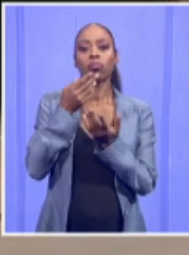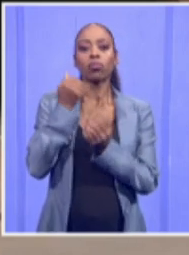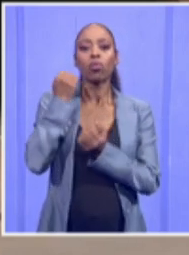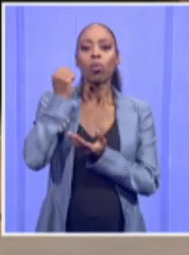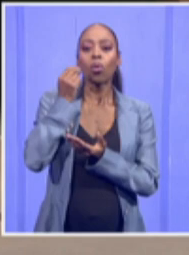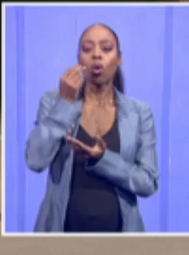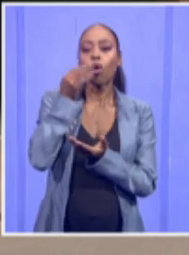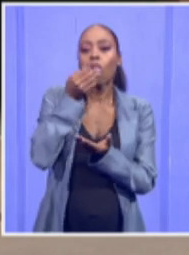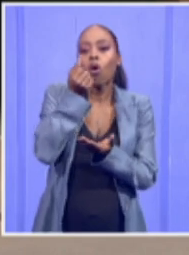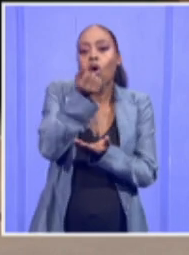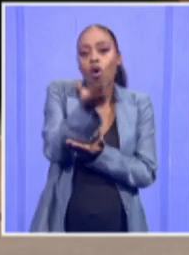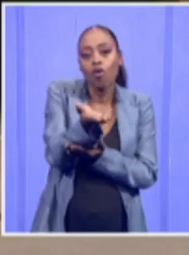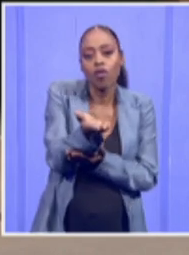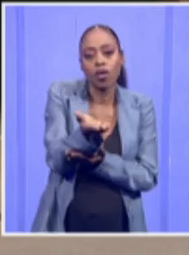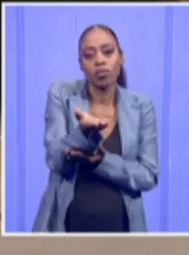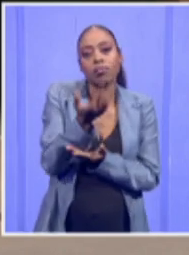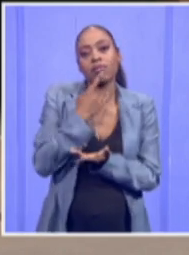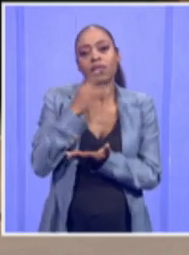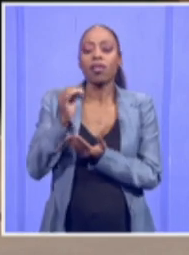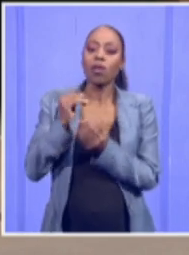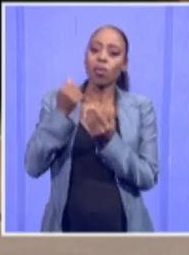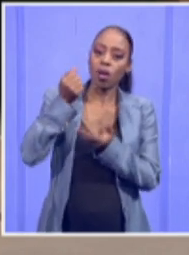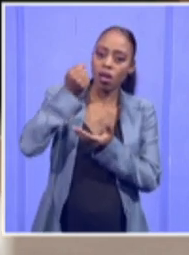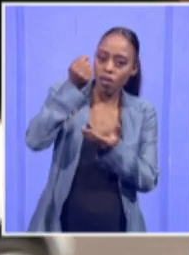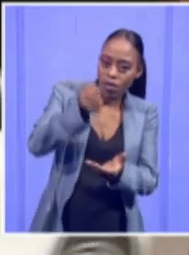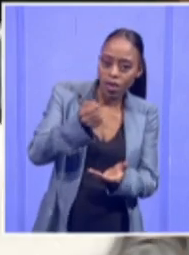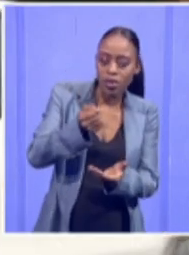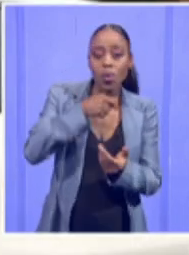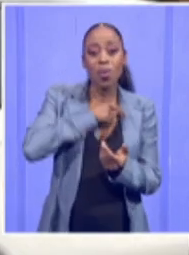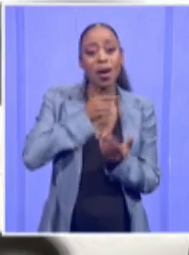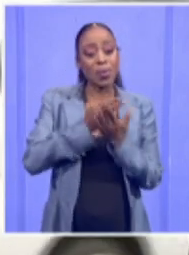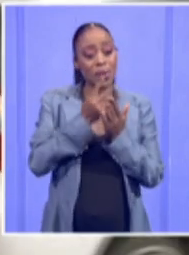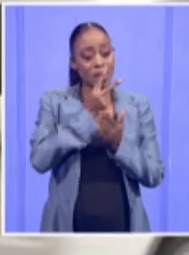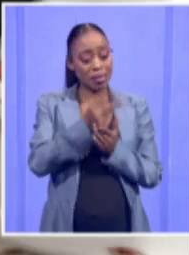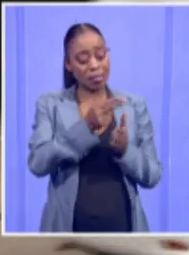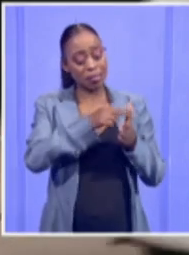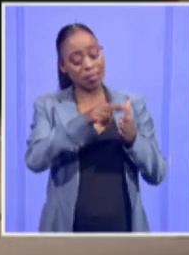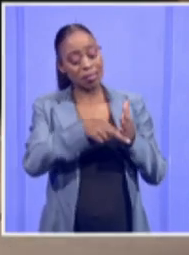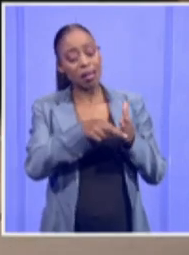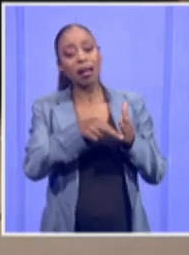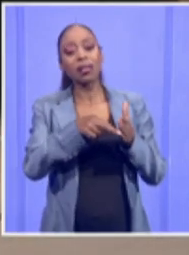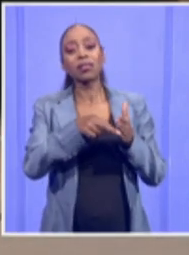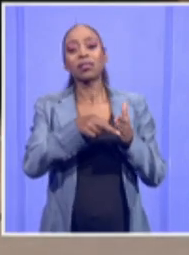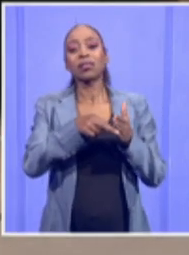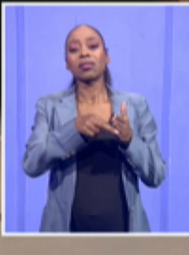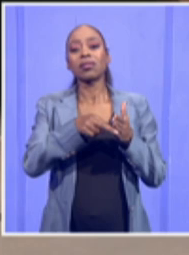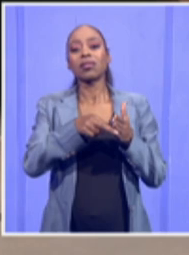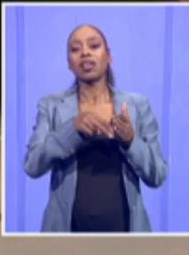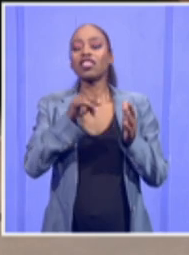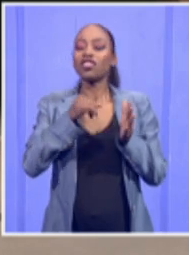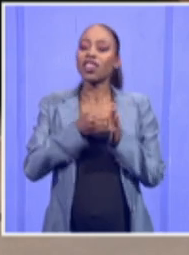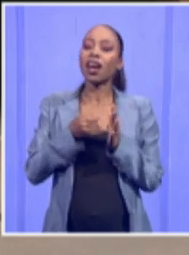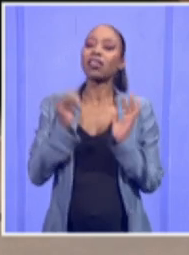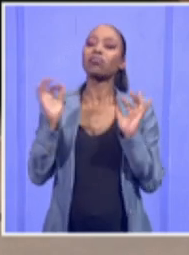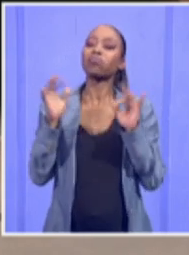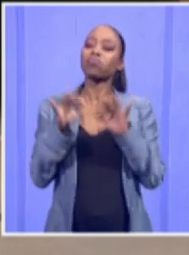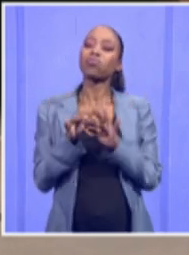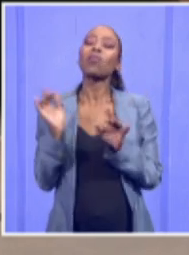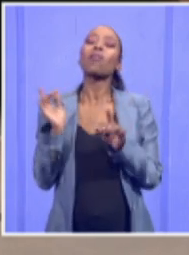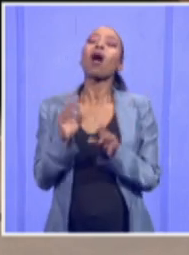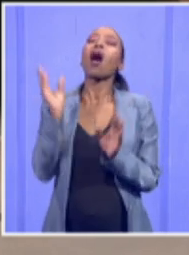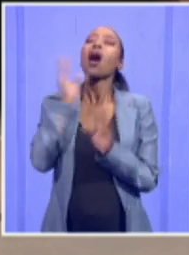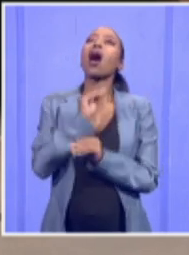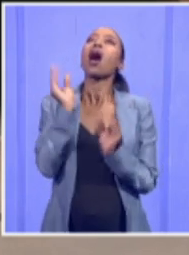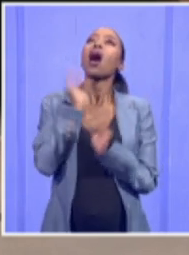that we can start seeing the results and the fruits of this investment conference and not just make it a talk show,